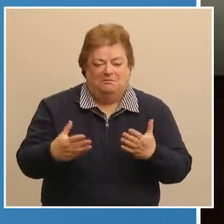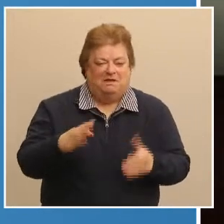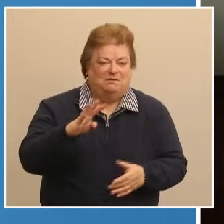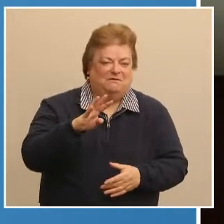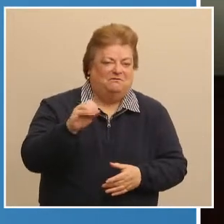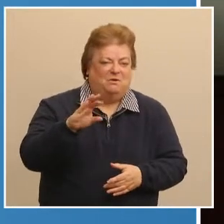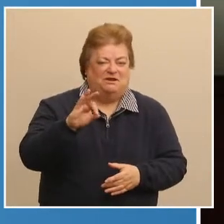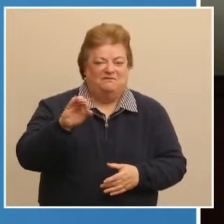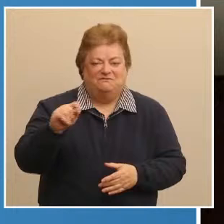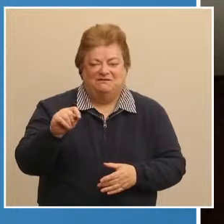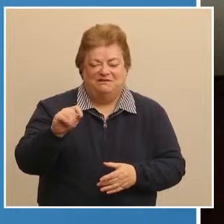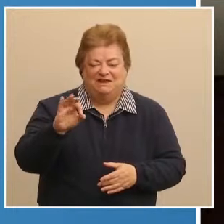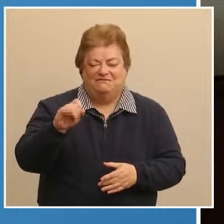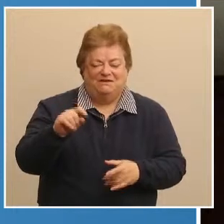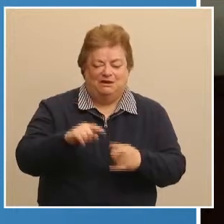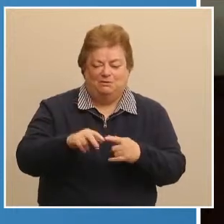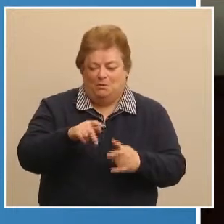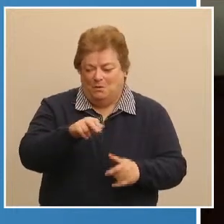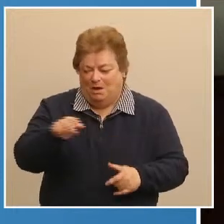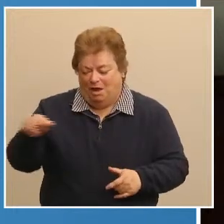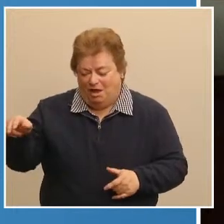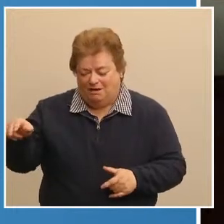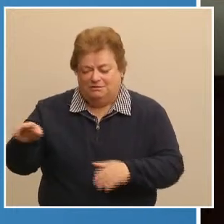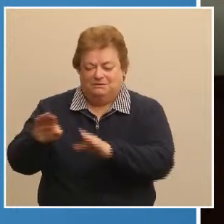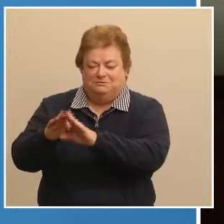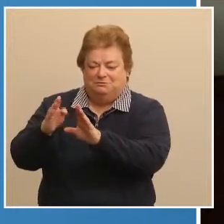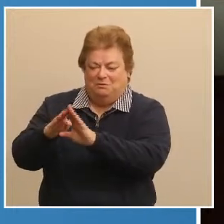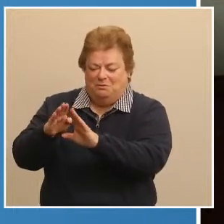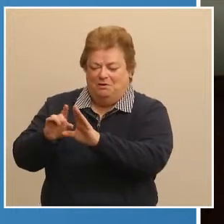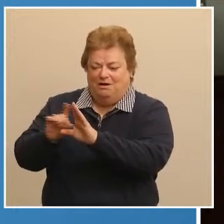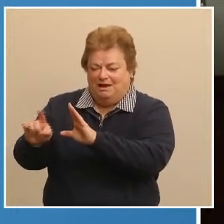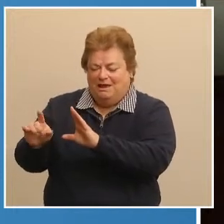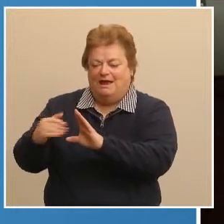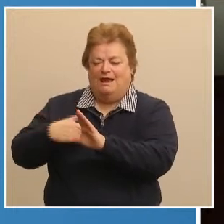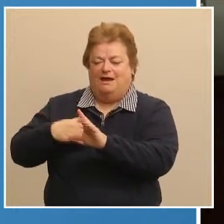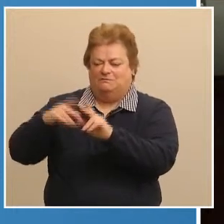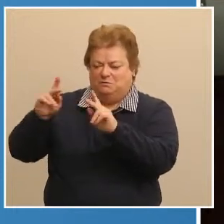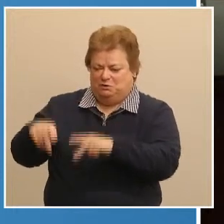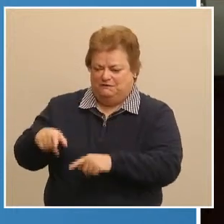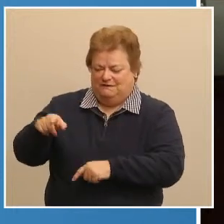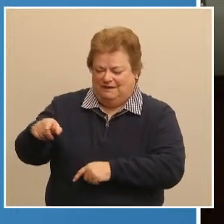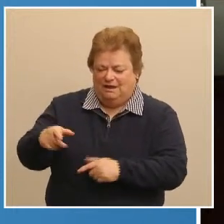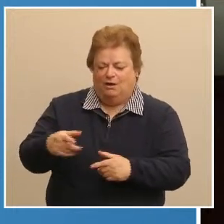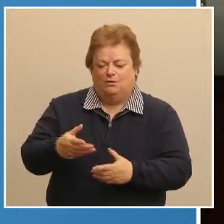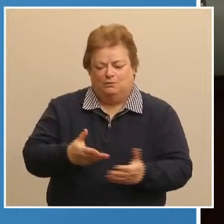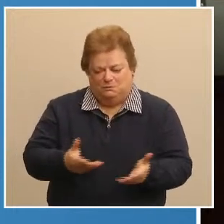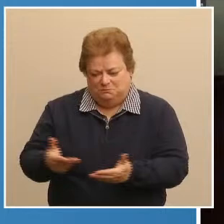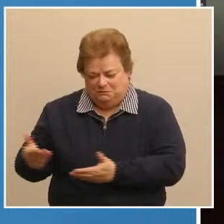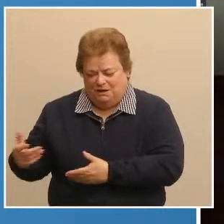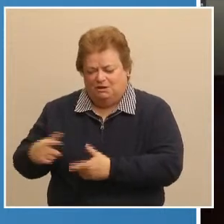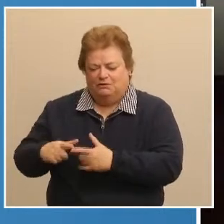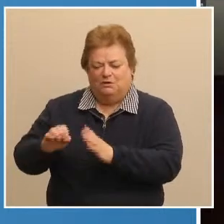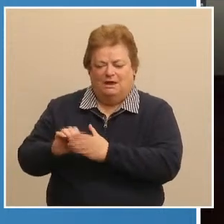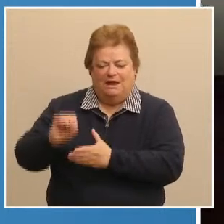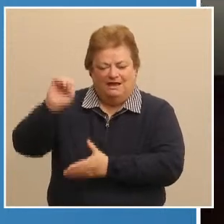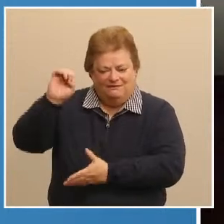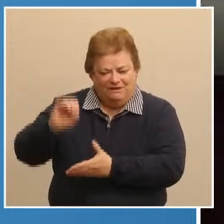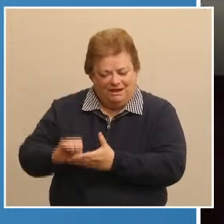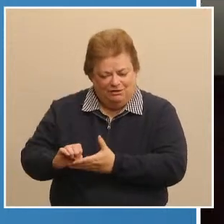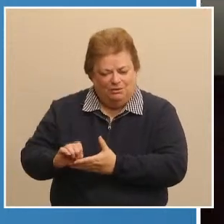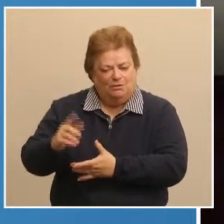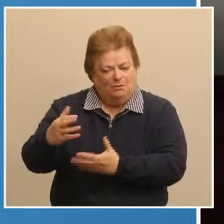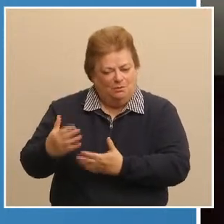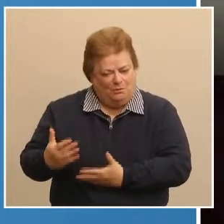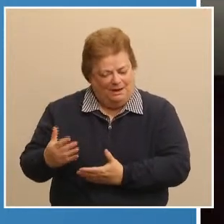feet from the car to the door. There was an assistant there ushering us onto the elevator. We had to wait